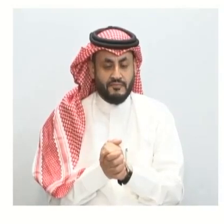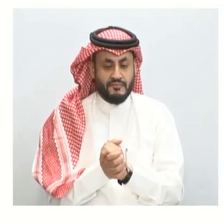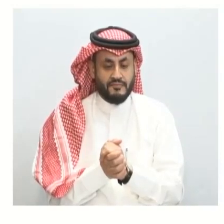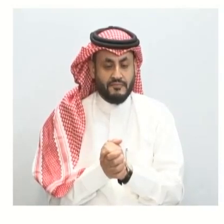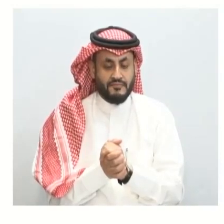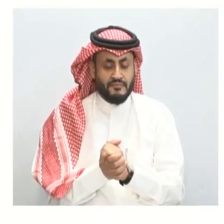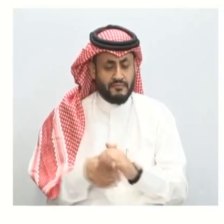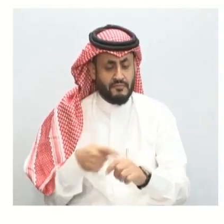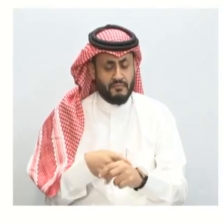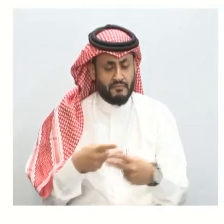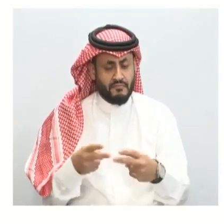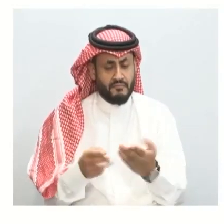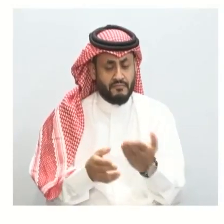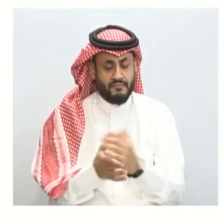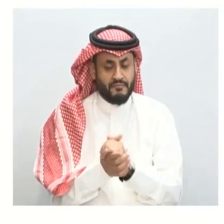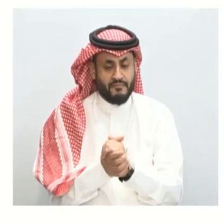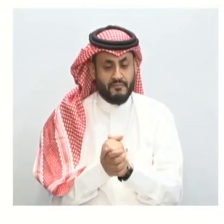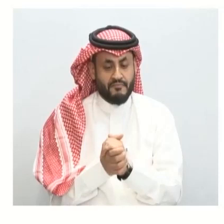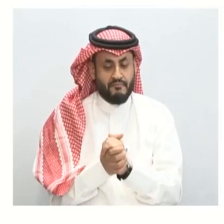You have your time.